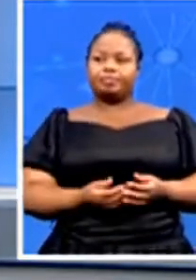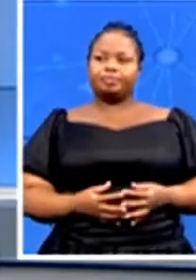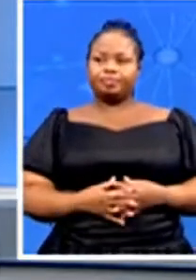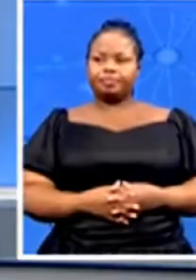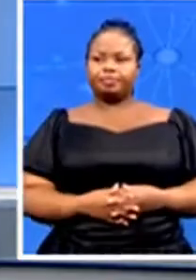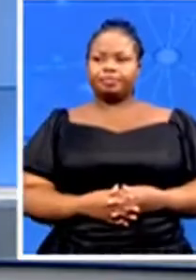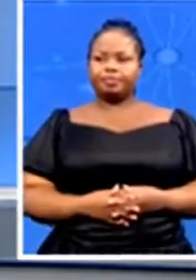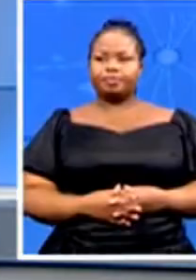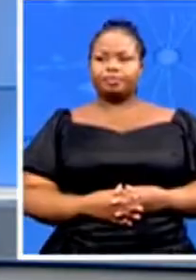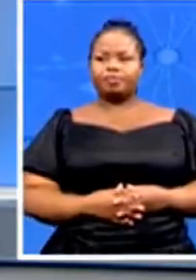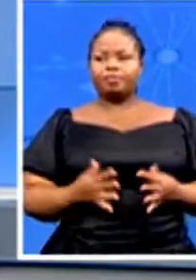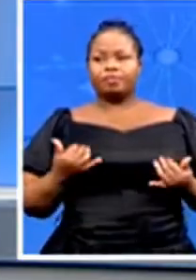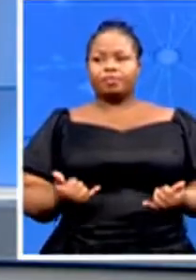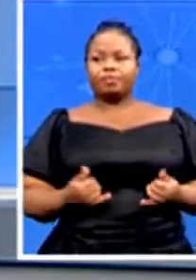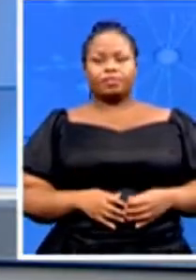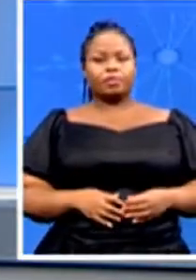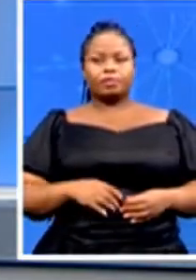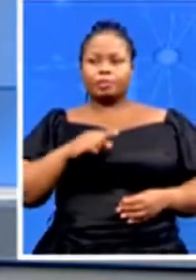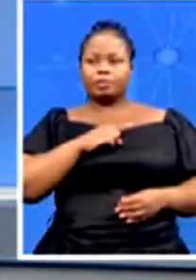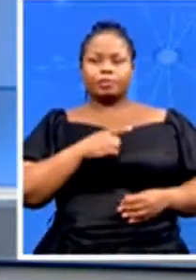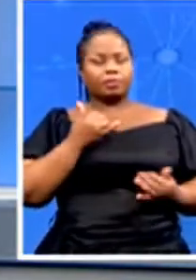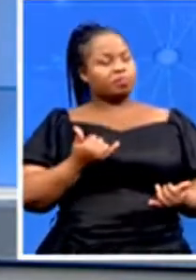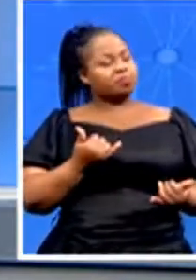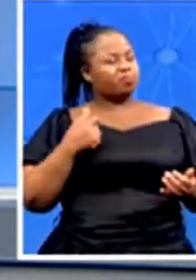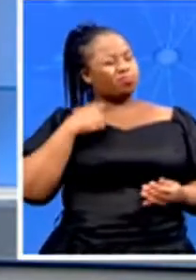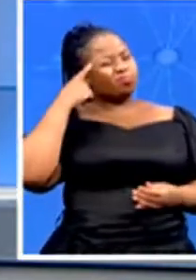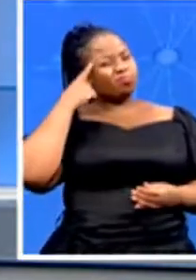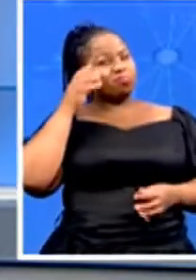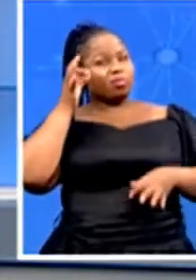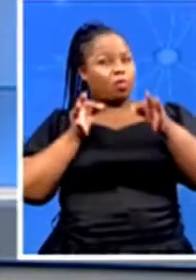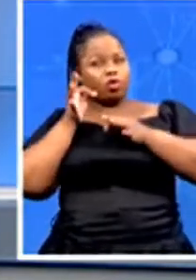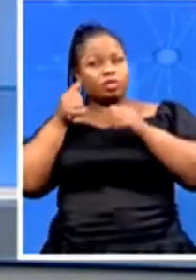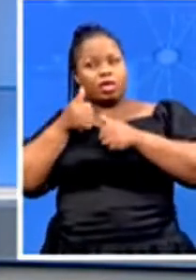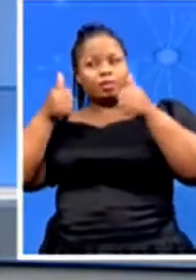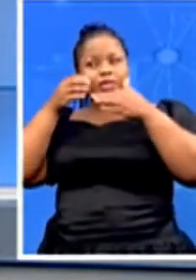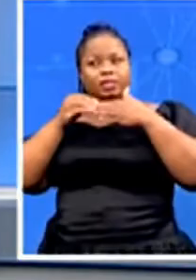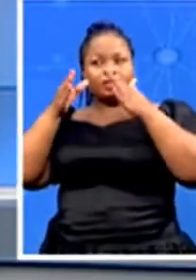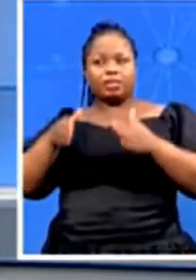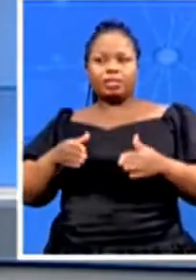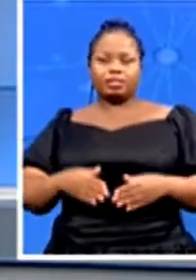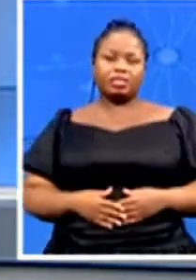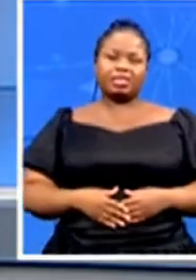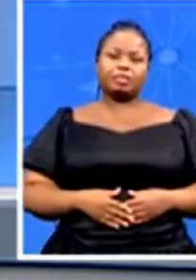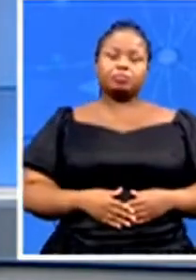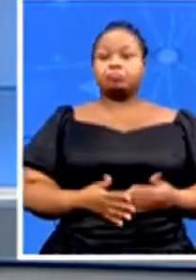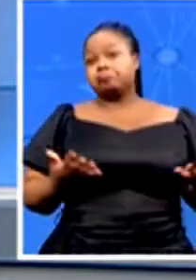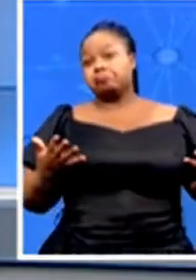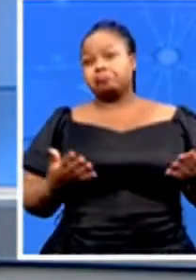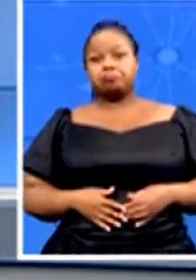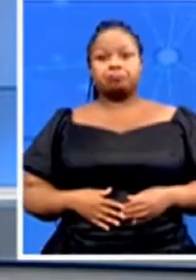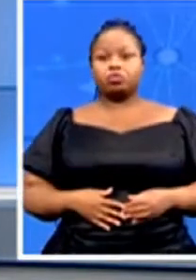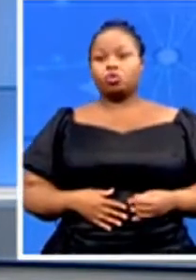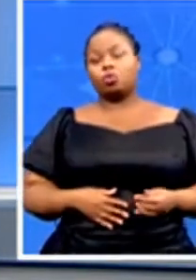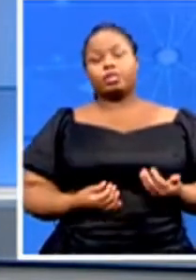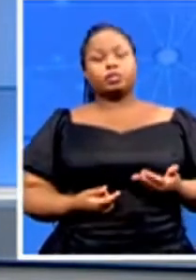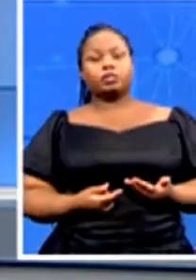game, Mike, what is needed from political party leaders? An inspirational speech, a frank, honest speech, perhaps outlining the pros